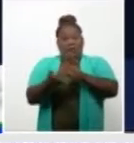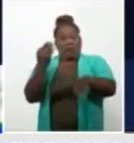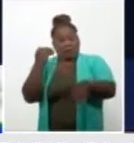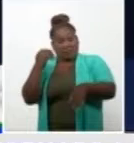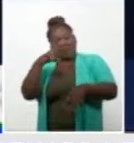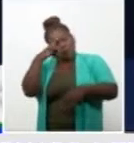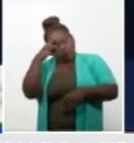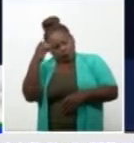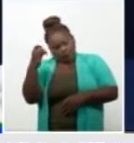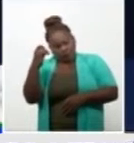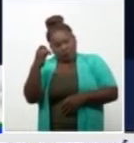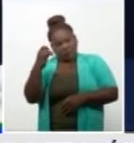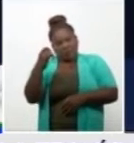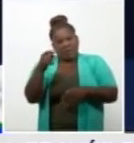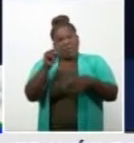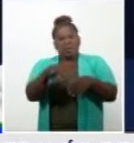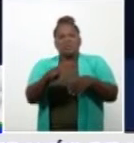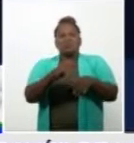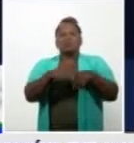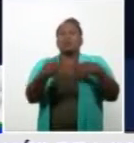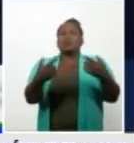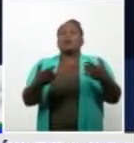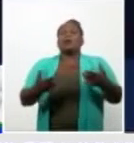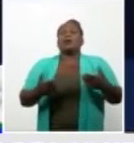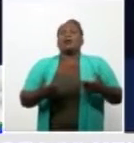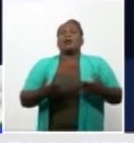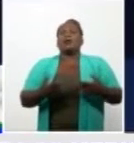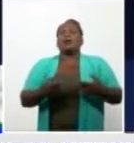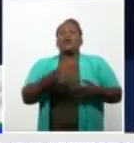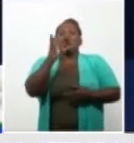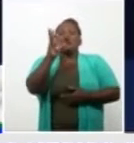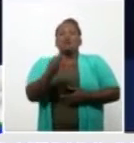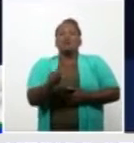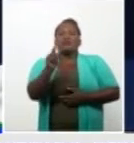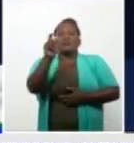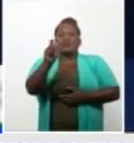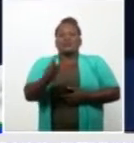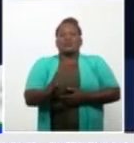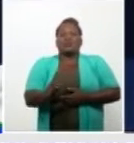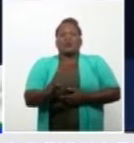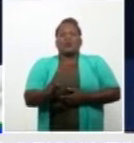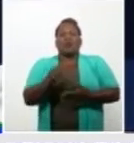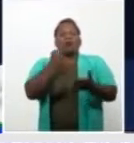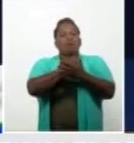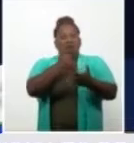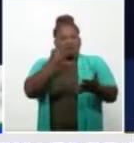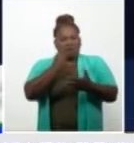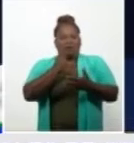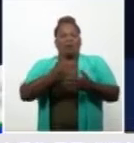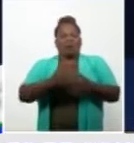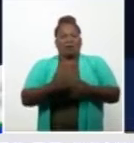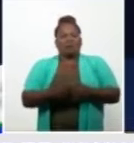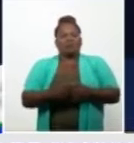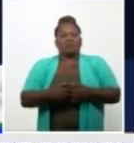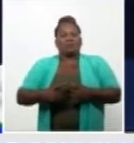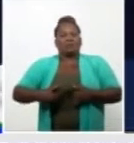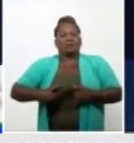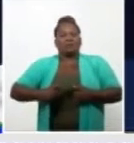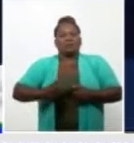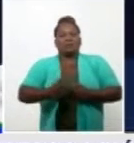And in Cuba, 1,830 patients who have been diagnosed with COVID-19 have